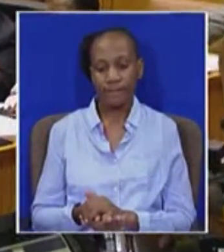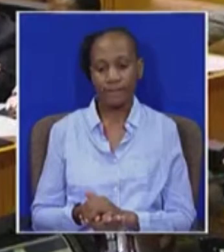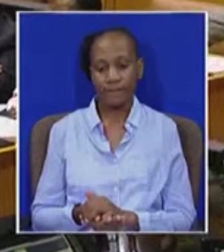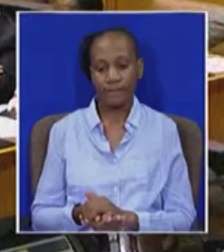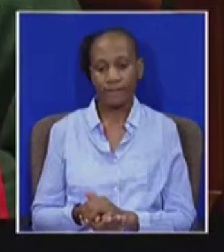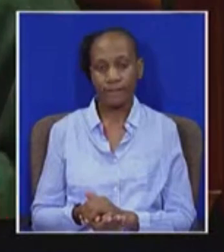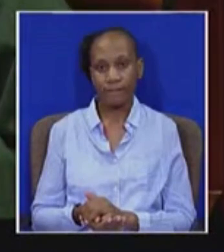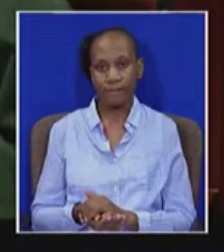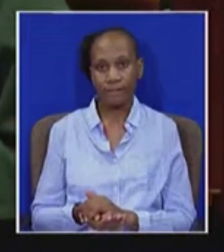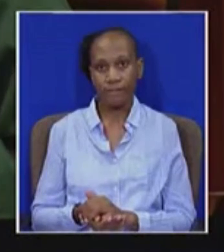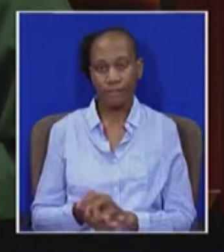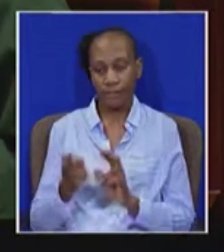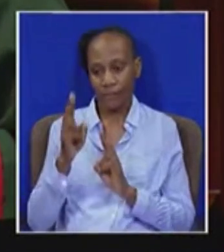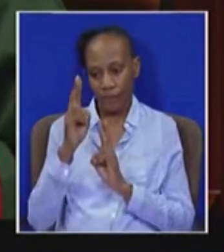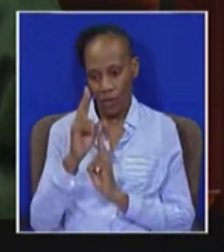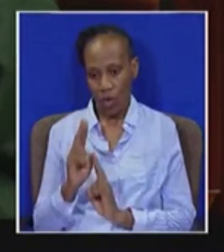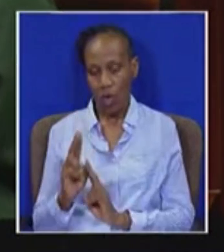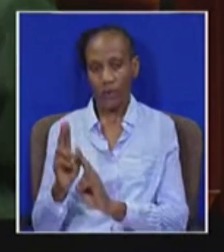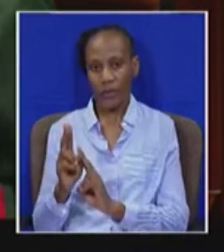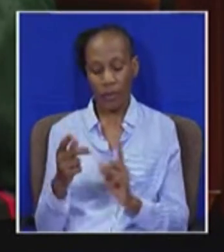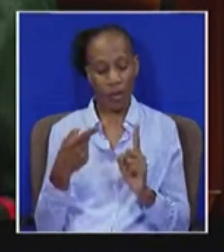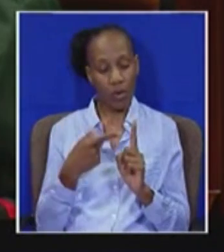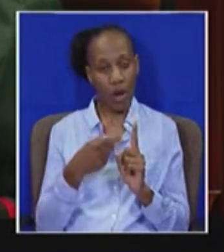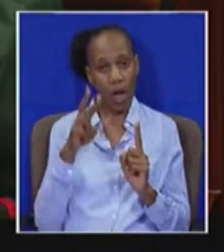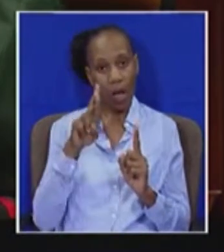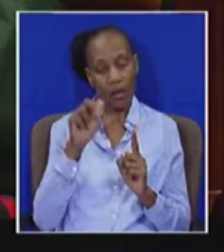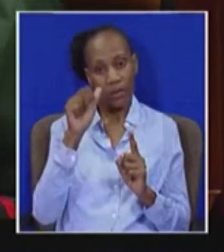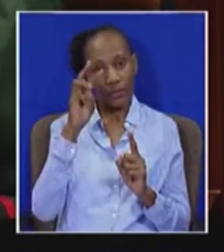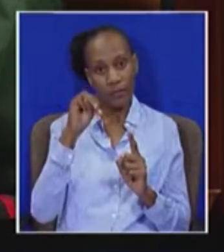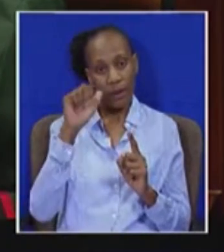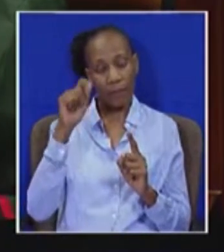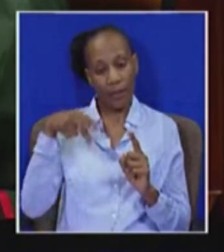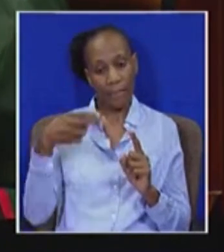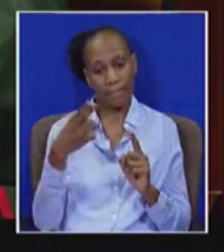The Honorable Ramaphosa has been nominated. Is the nomination seconded?